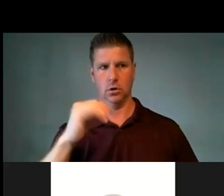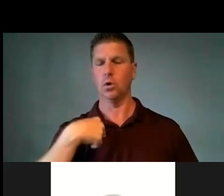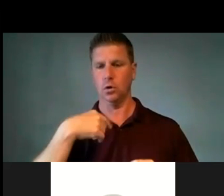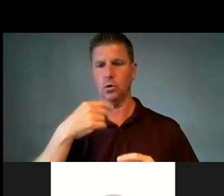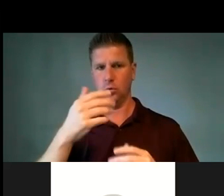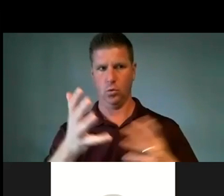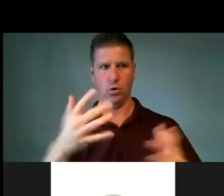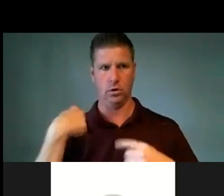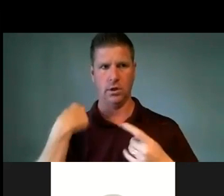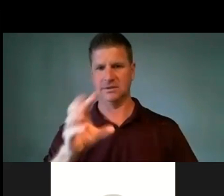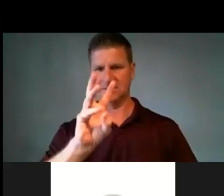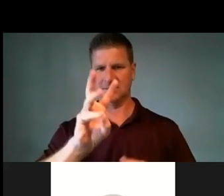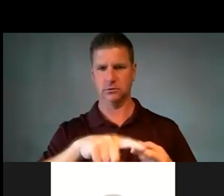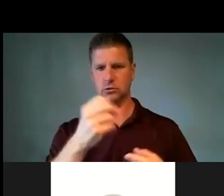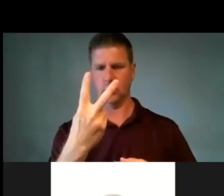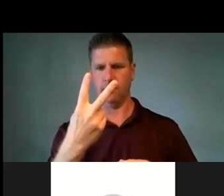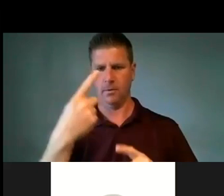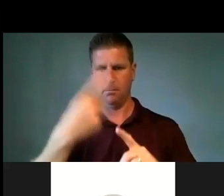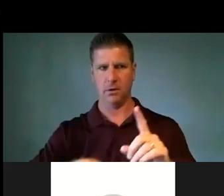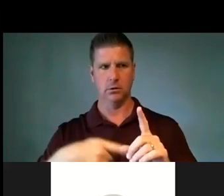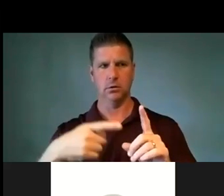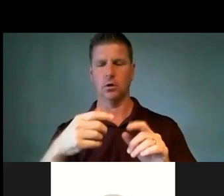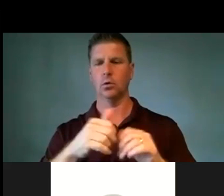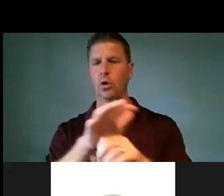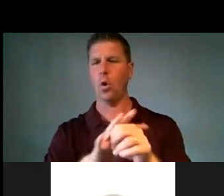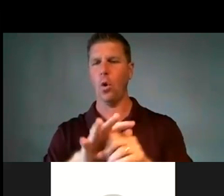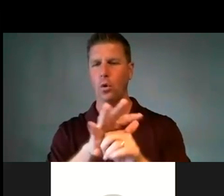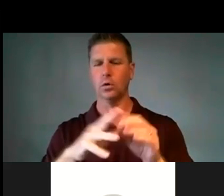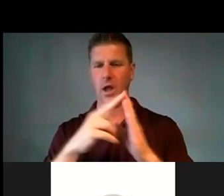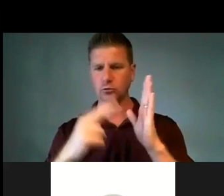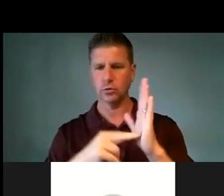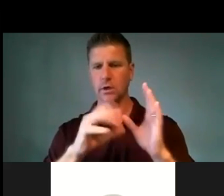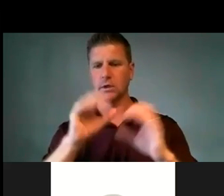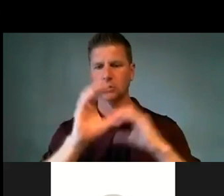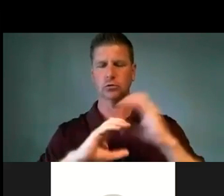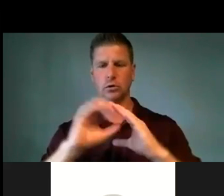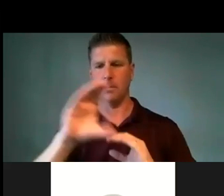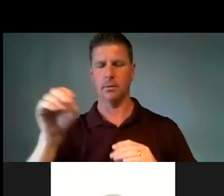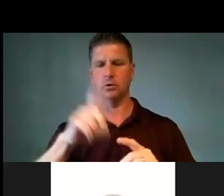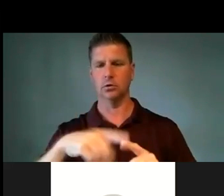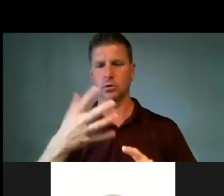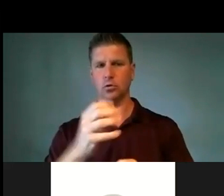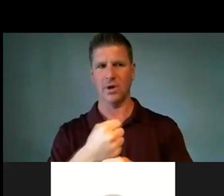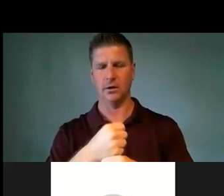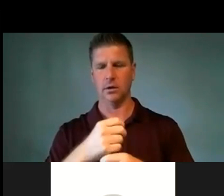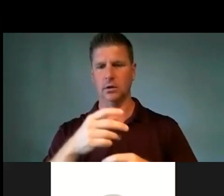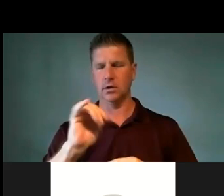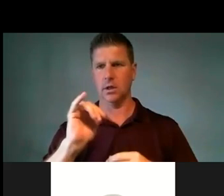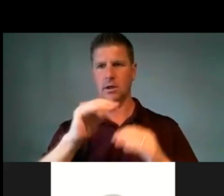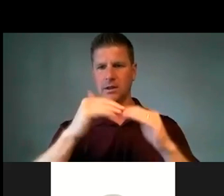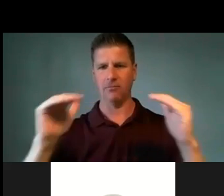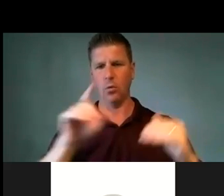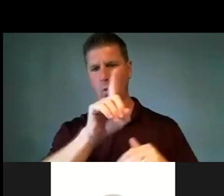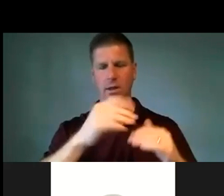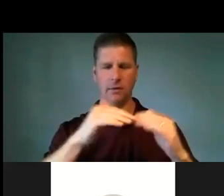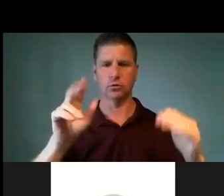the last 6 to 12 months with some local contracting and construction companies to create a sort of level 1, level